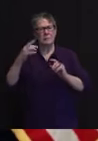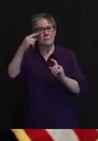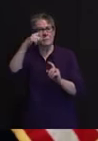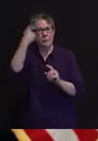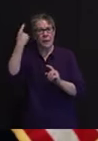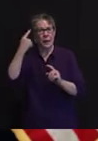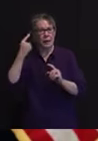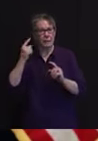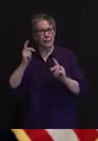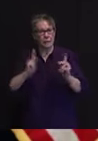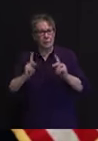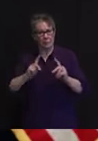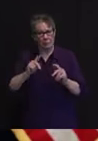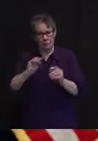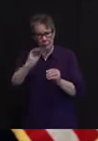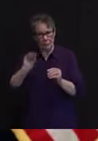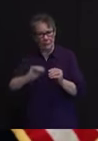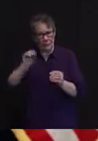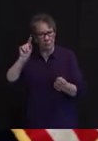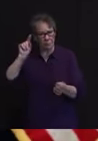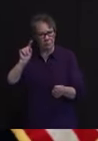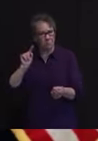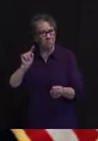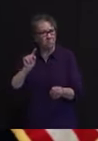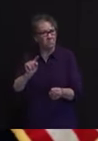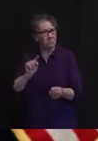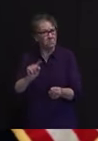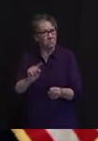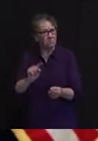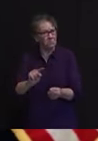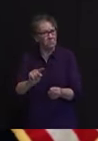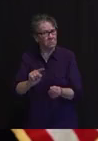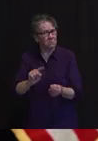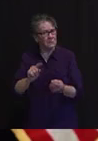general population. That's something that we're looking at very carefully.